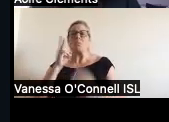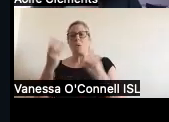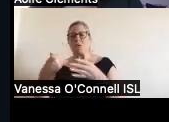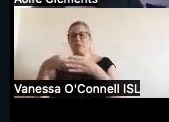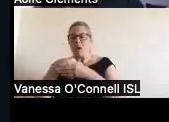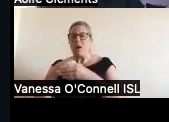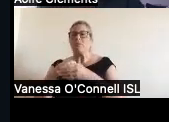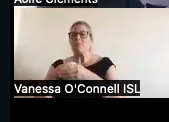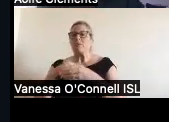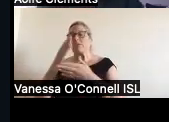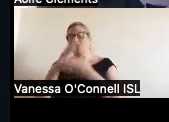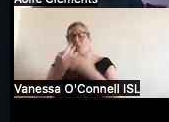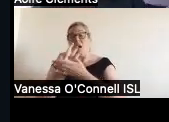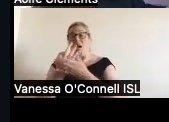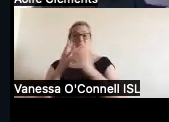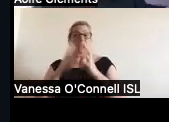don't know where to start.